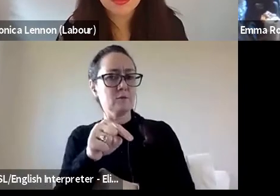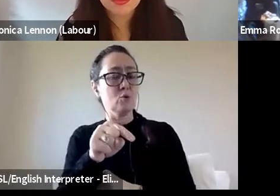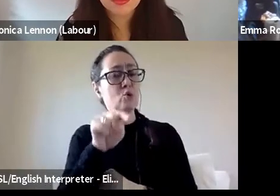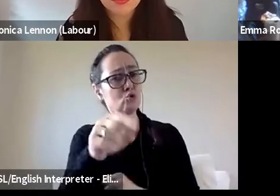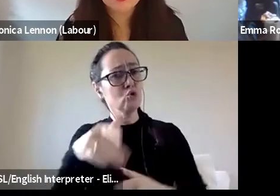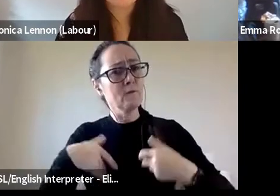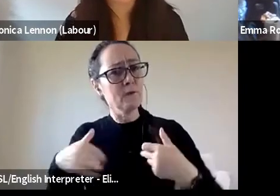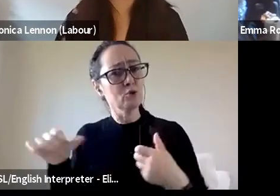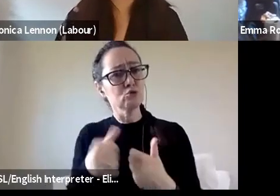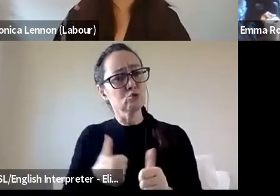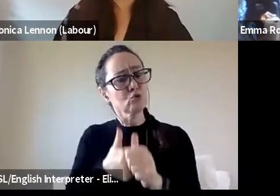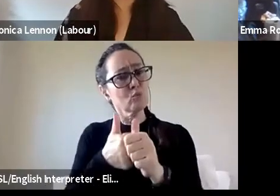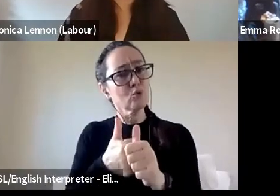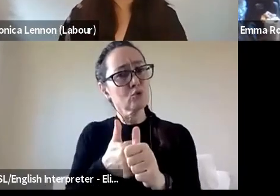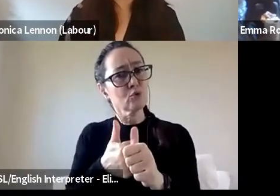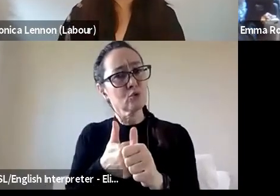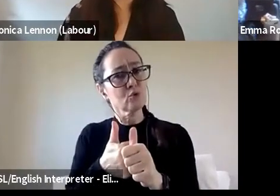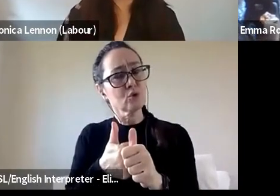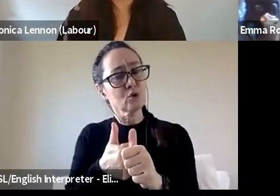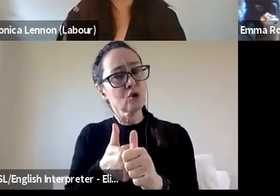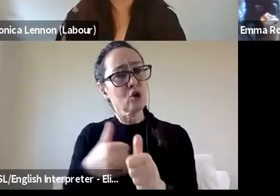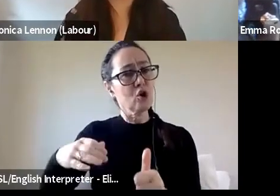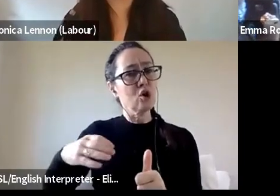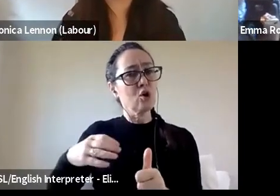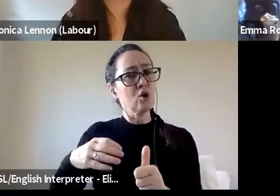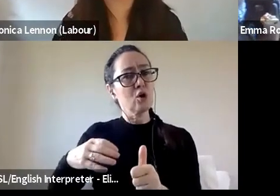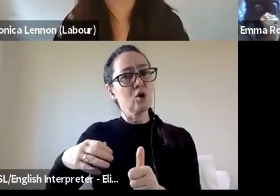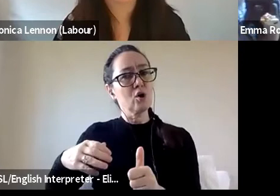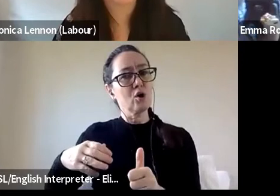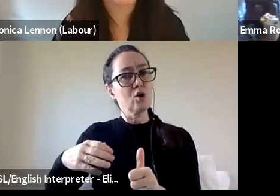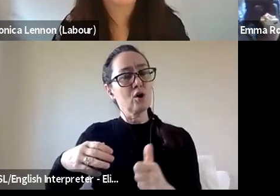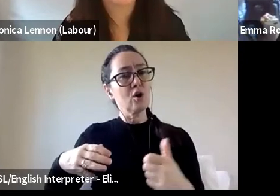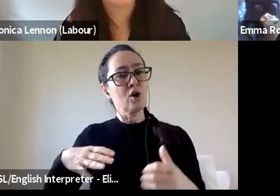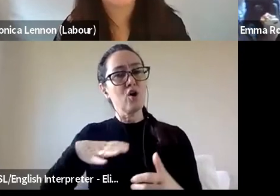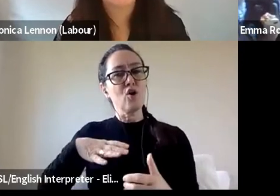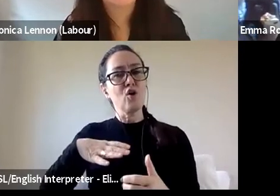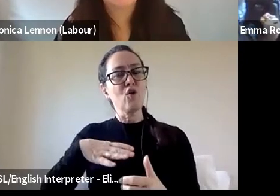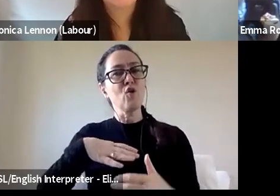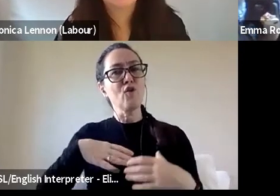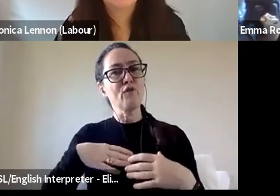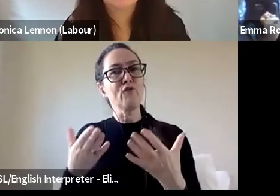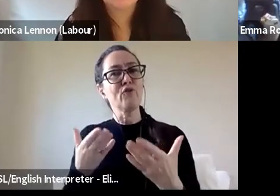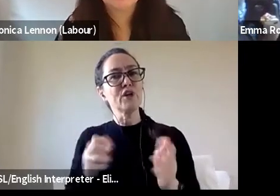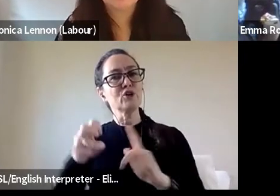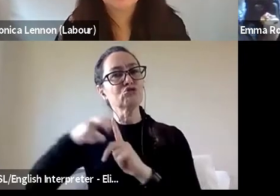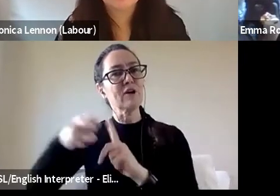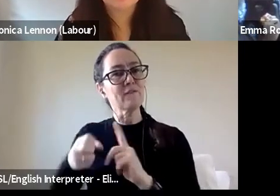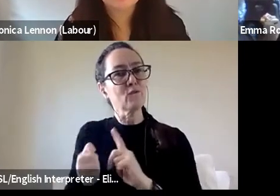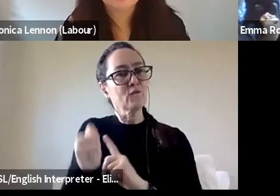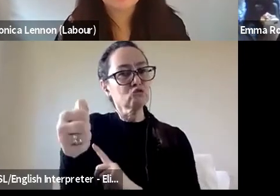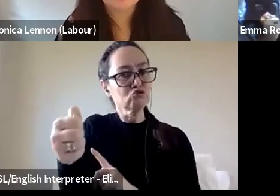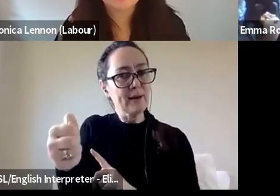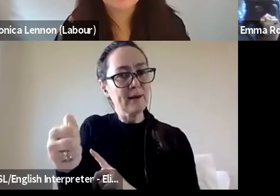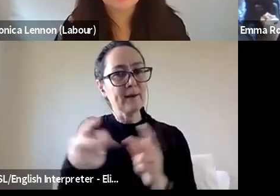travel to rail for those who already qualify for buses? I personally wouldn't. I think we need to get the